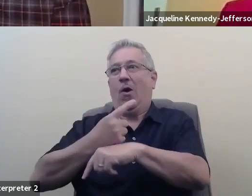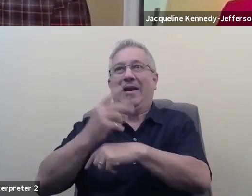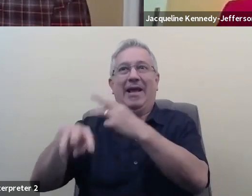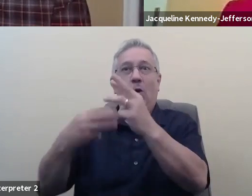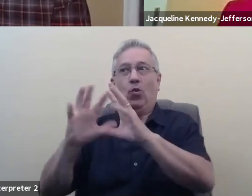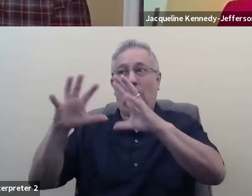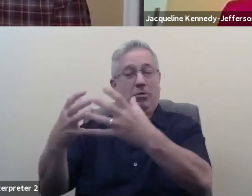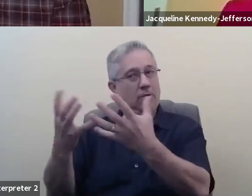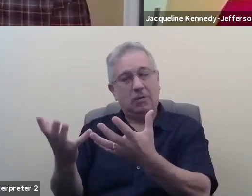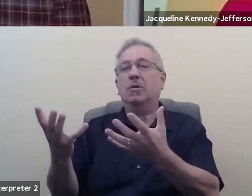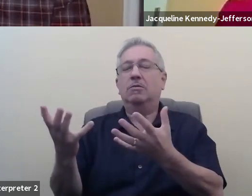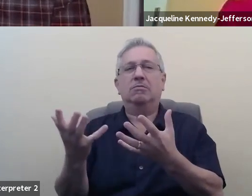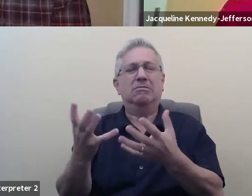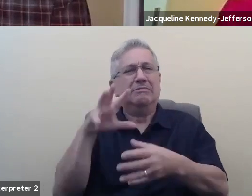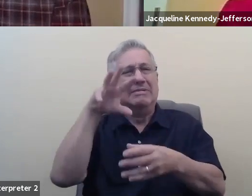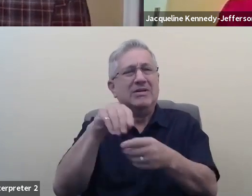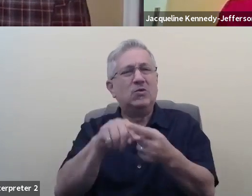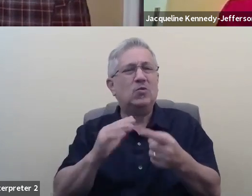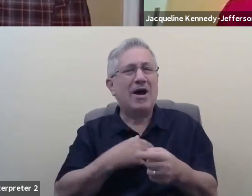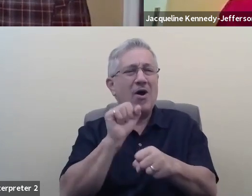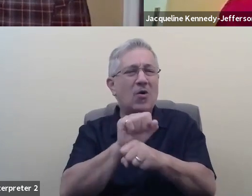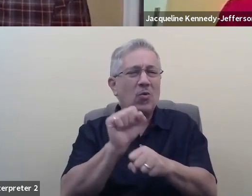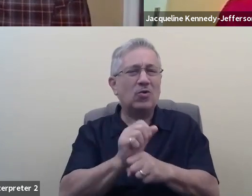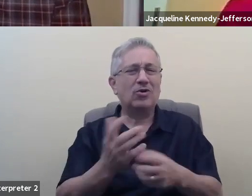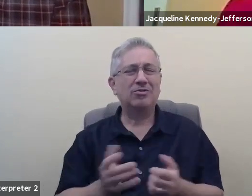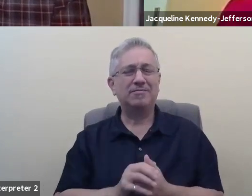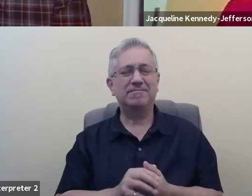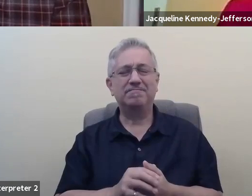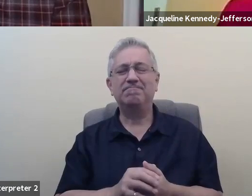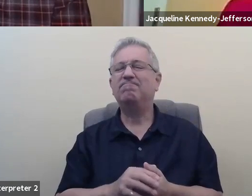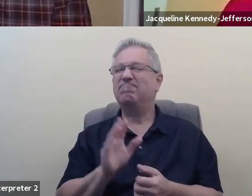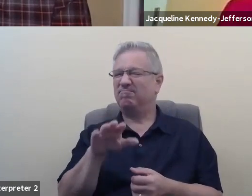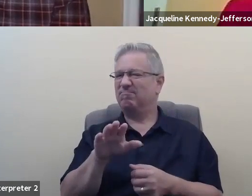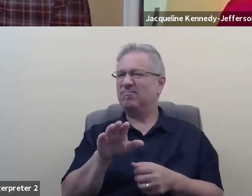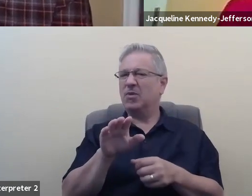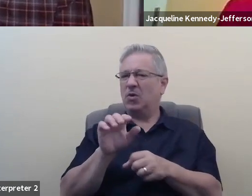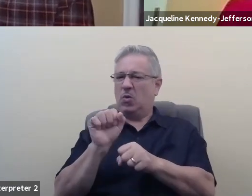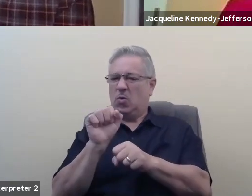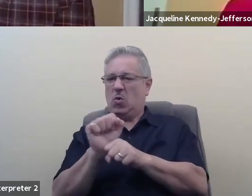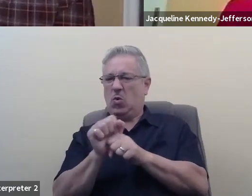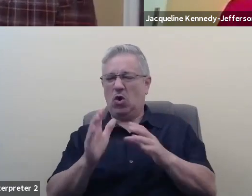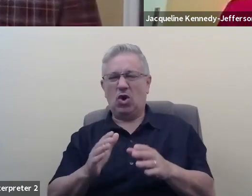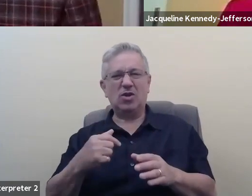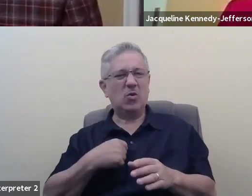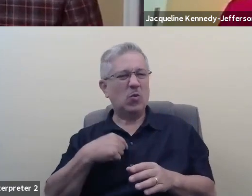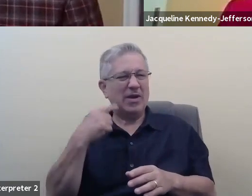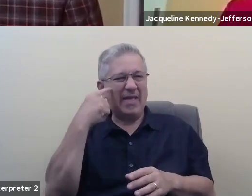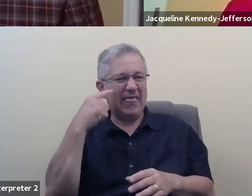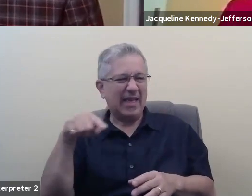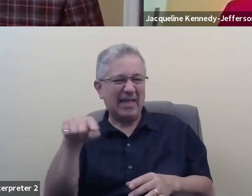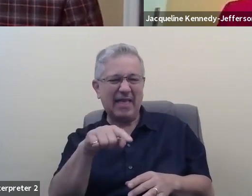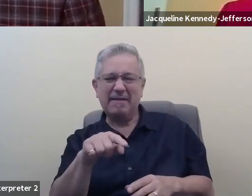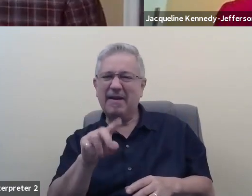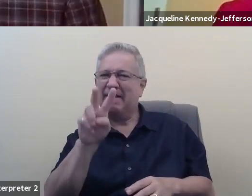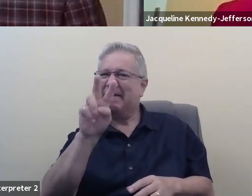Yeah, definitely. So we really, you know, look to work with our employee inclusion groups. So we call them EIGs. A lot of companies call them BRGs,